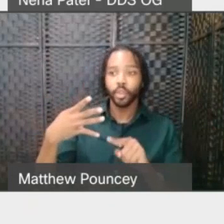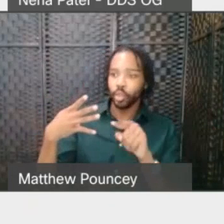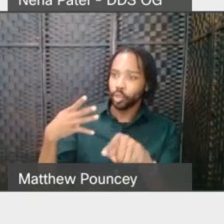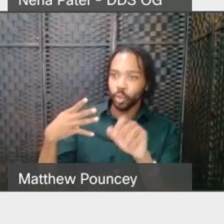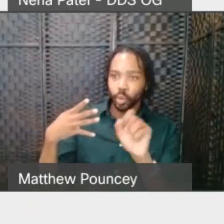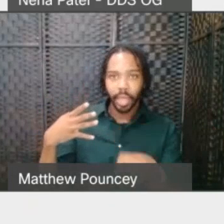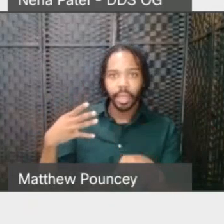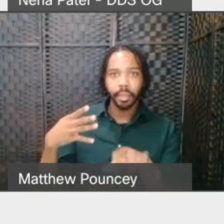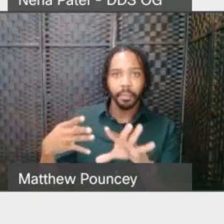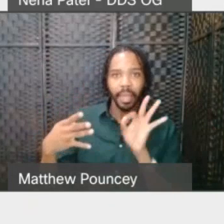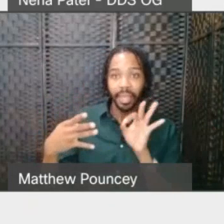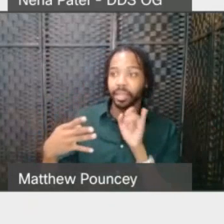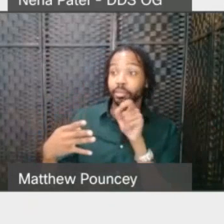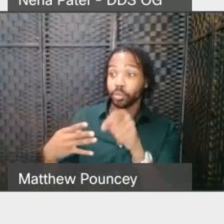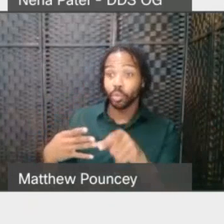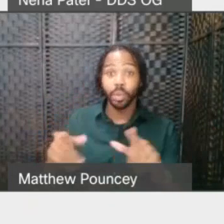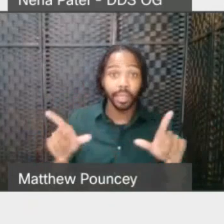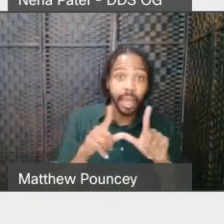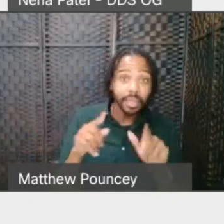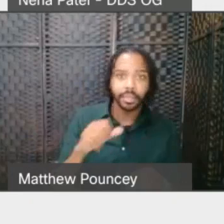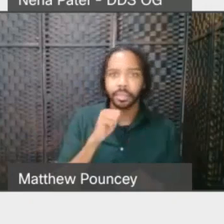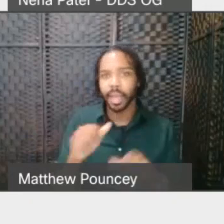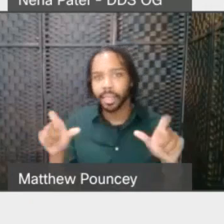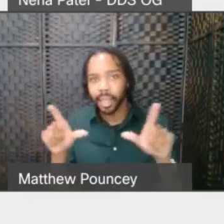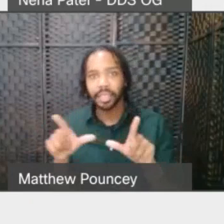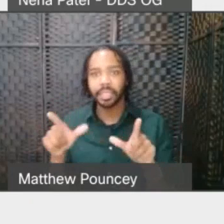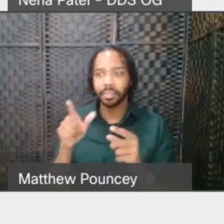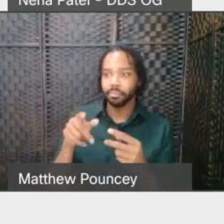you are unlicensed health occupation professional.